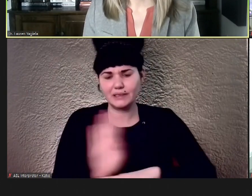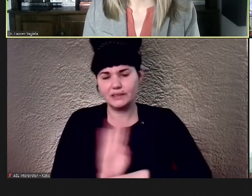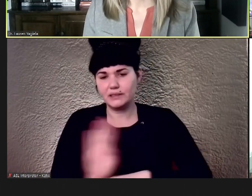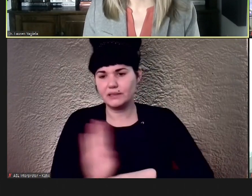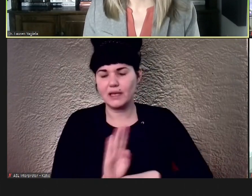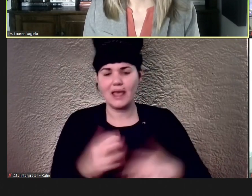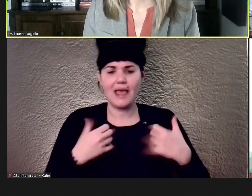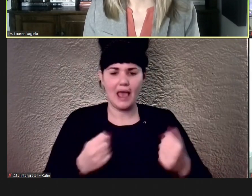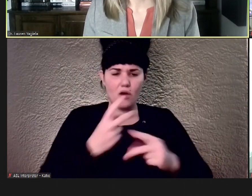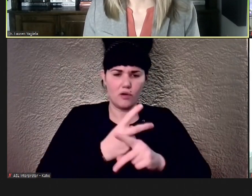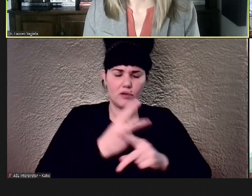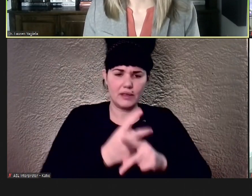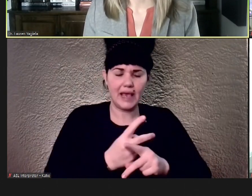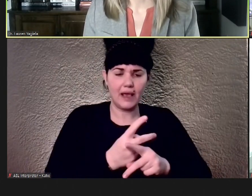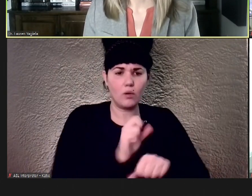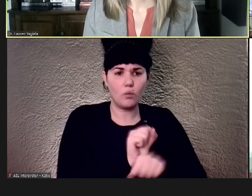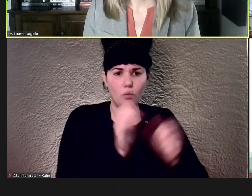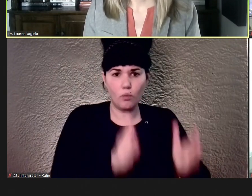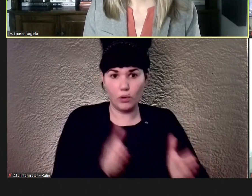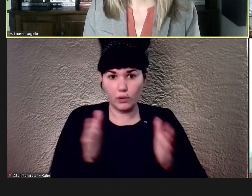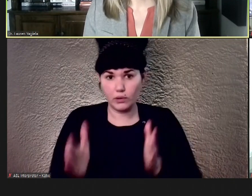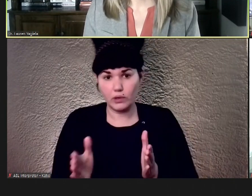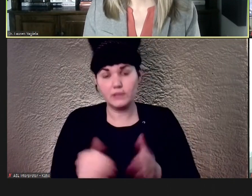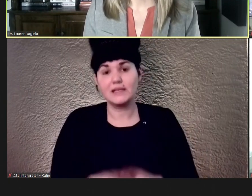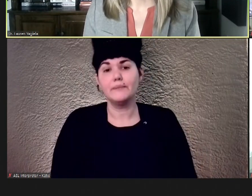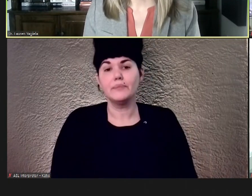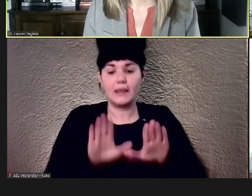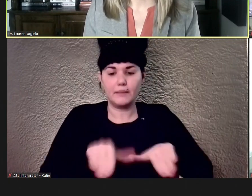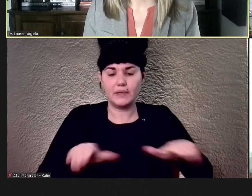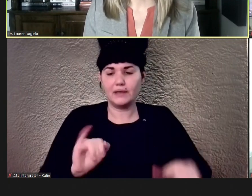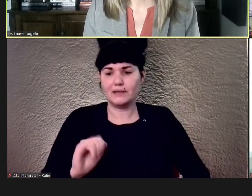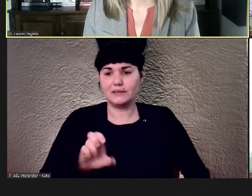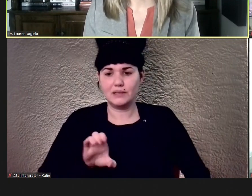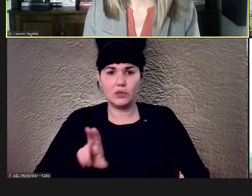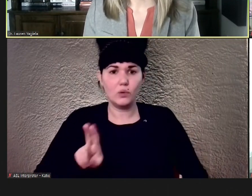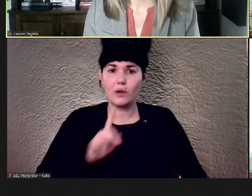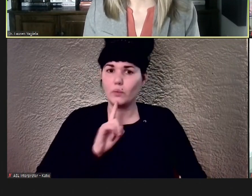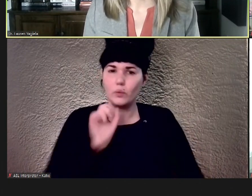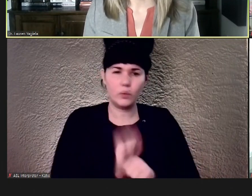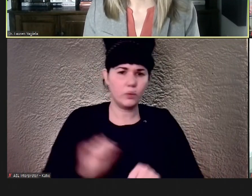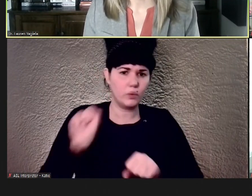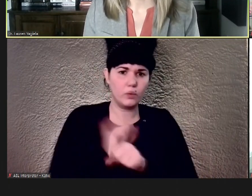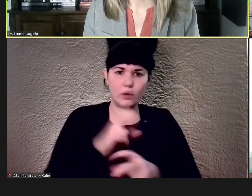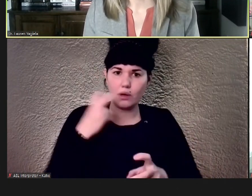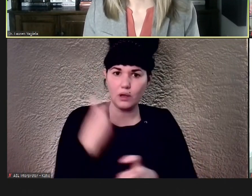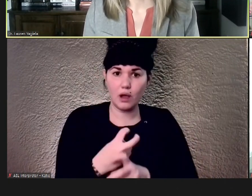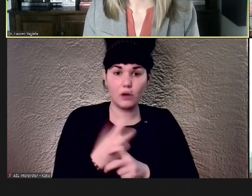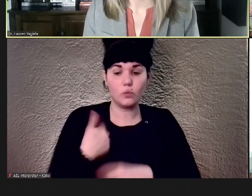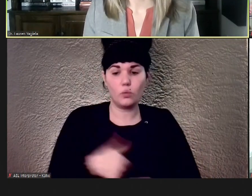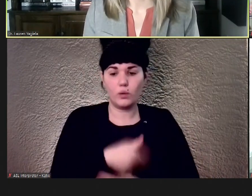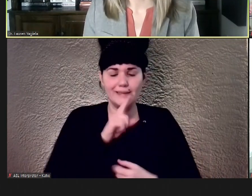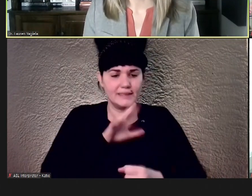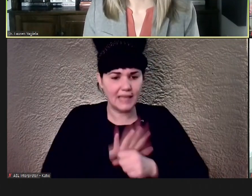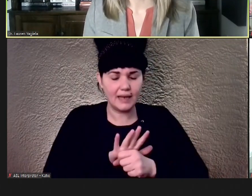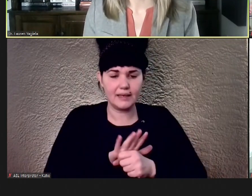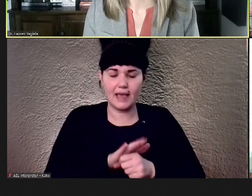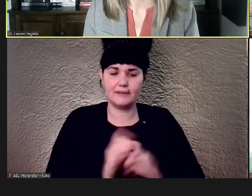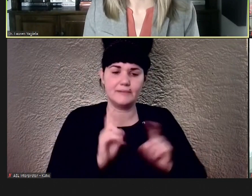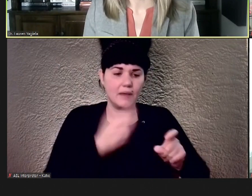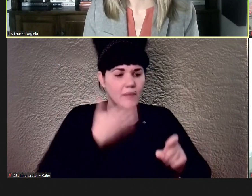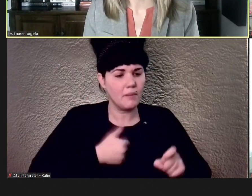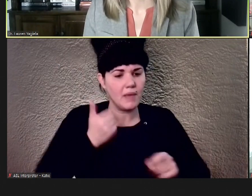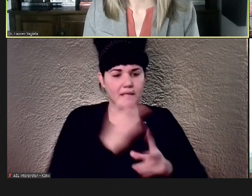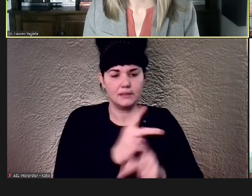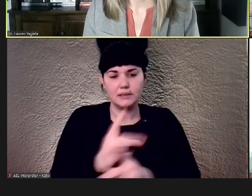ICU are working very, very hard. We are dedicated to providing the best care for our young patients and supporting their families during a